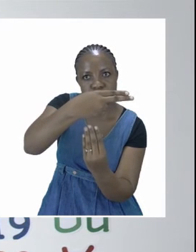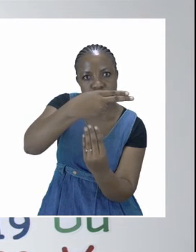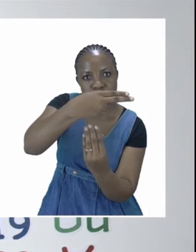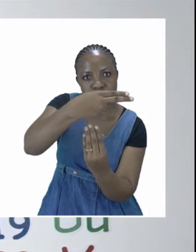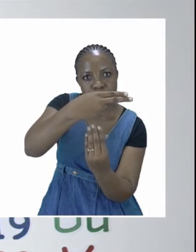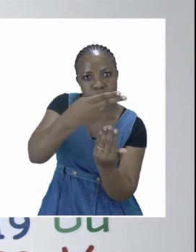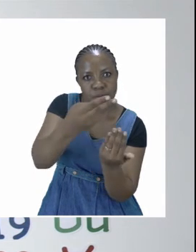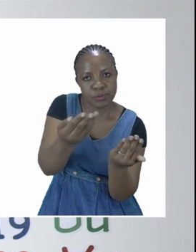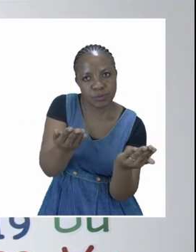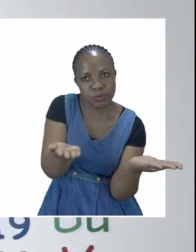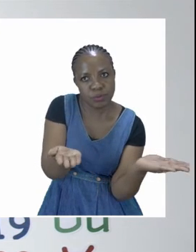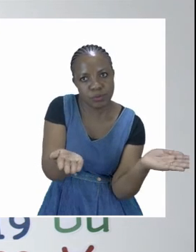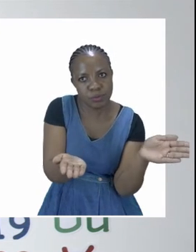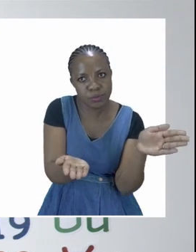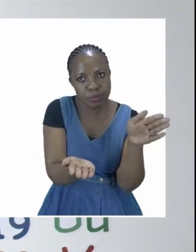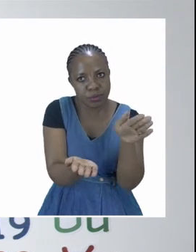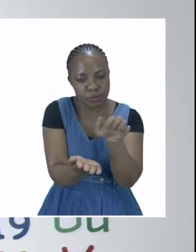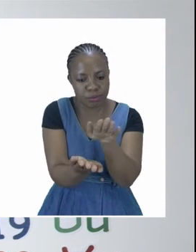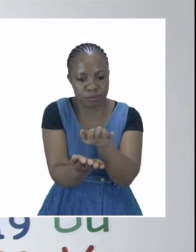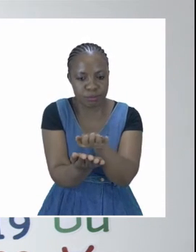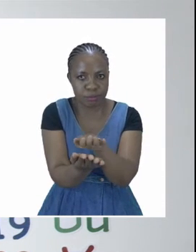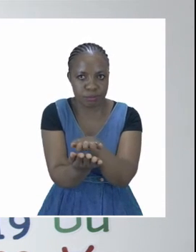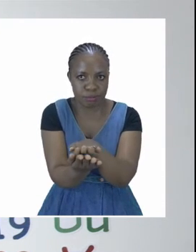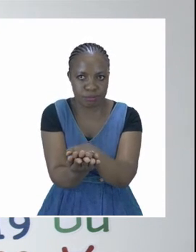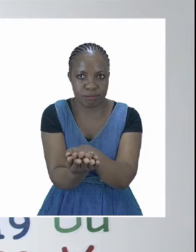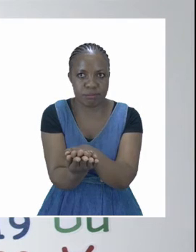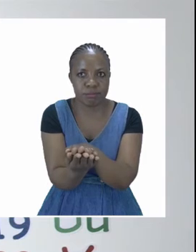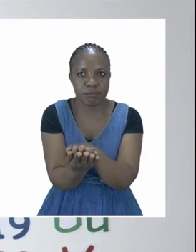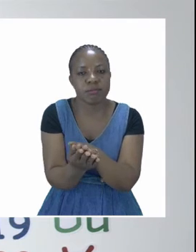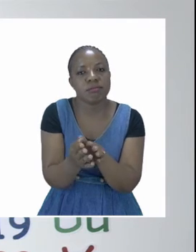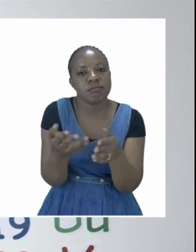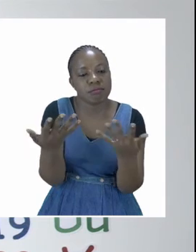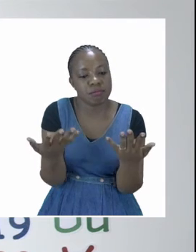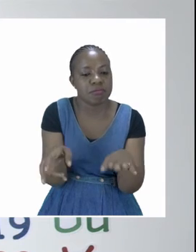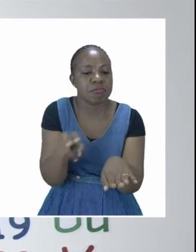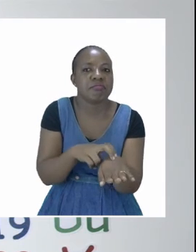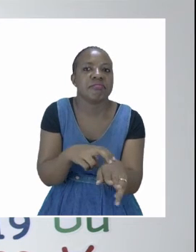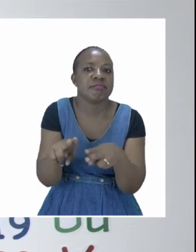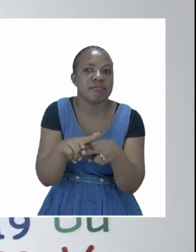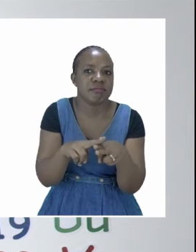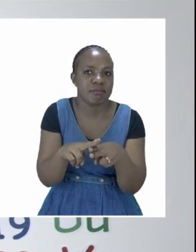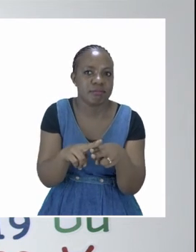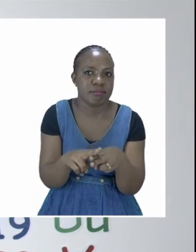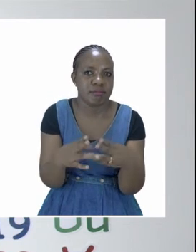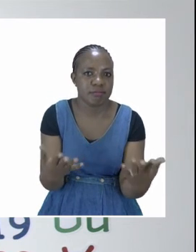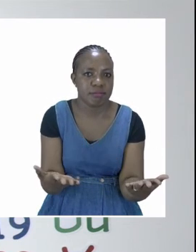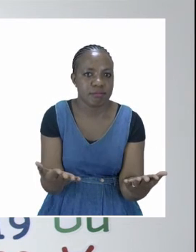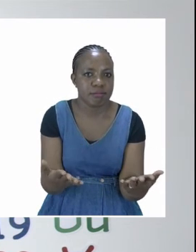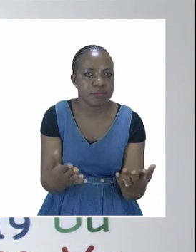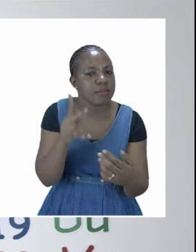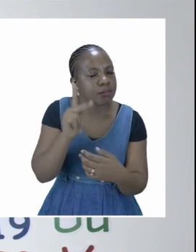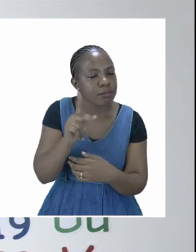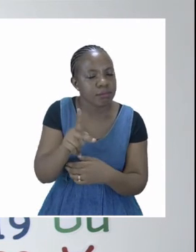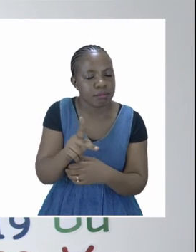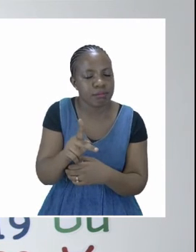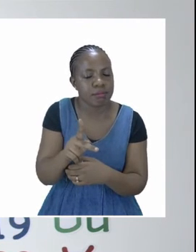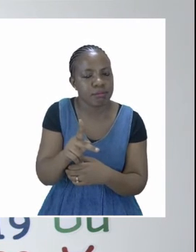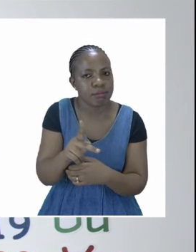on MyZone Facebook Active Kids to watch your daily lesson and other fun activities with Zoey and Zacky.